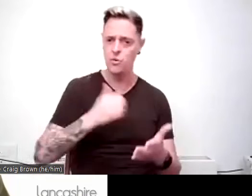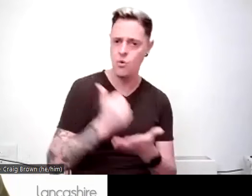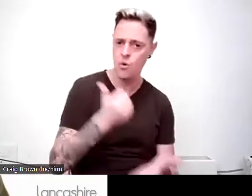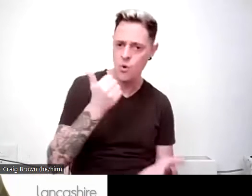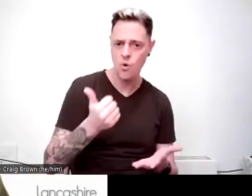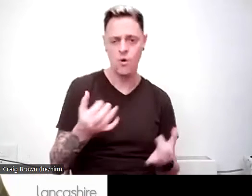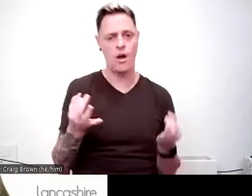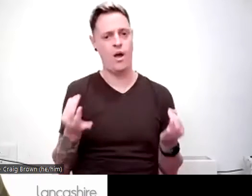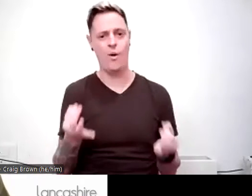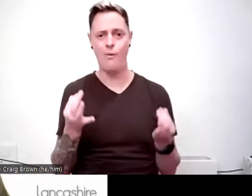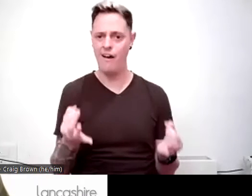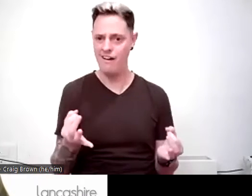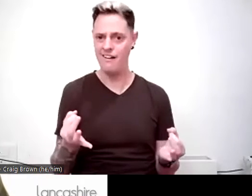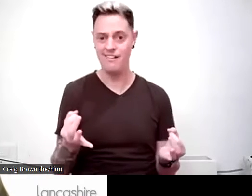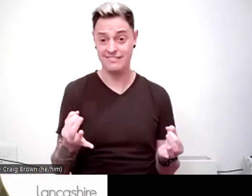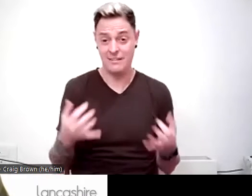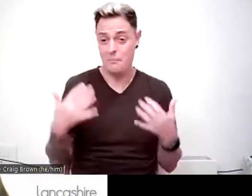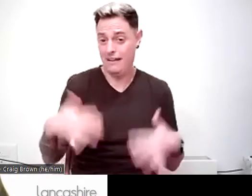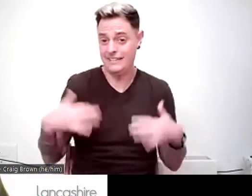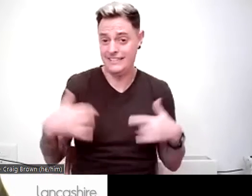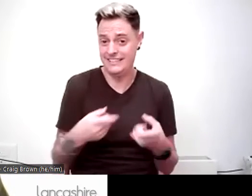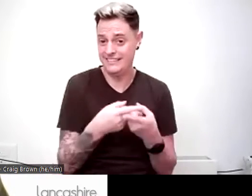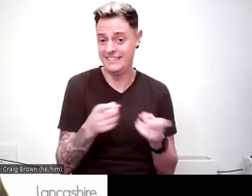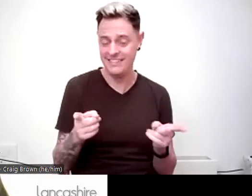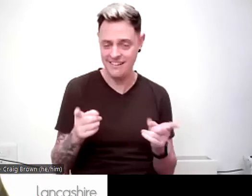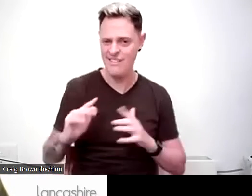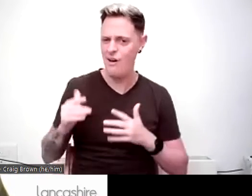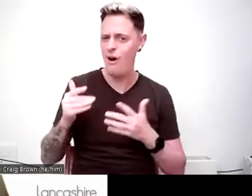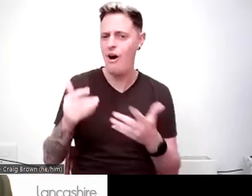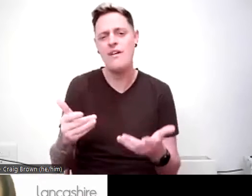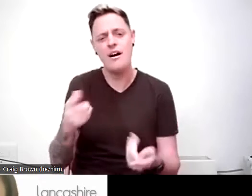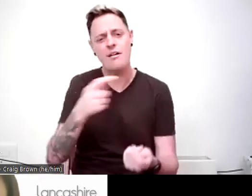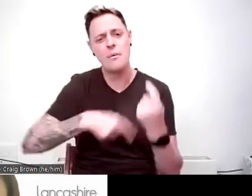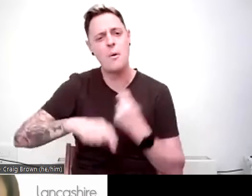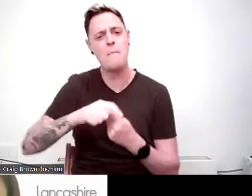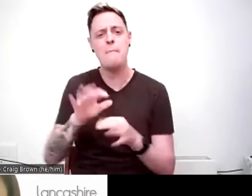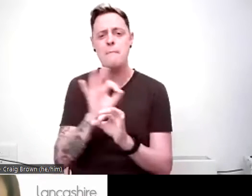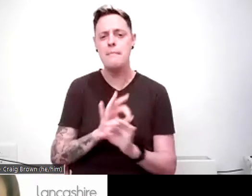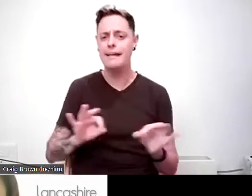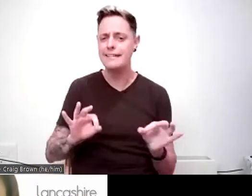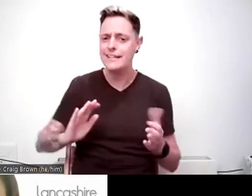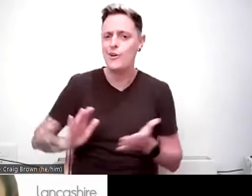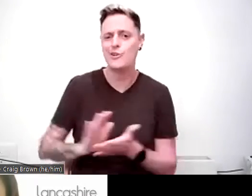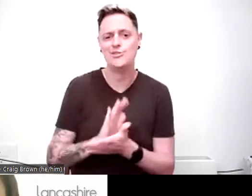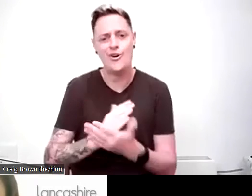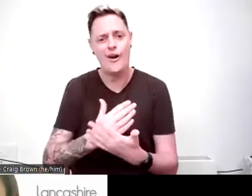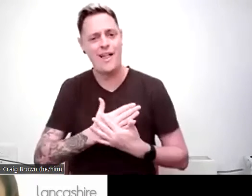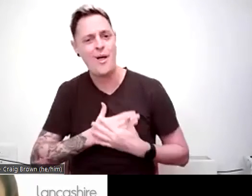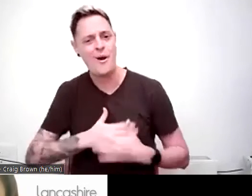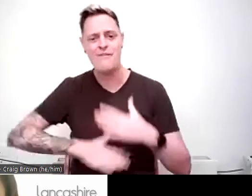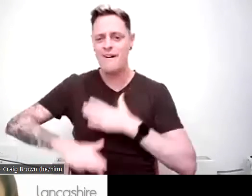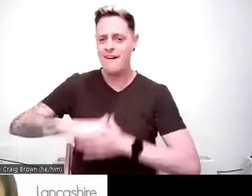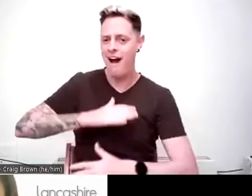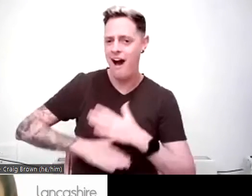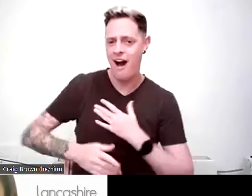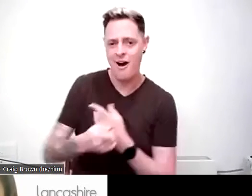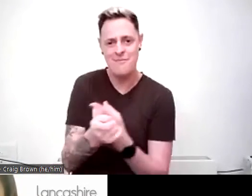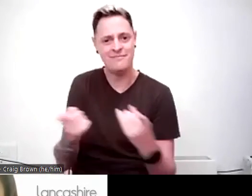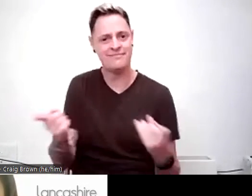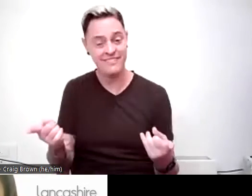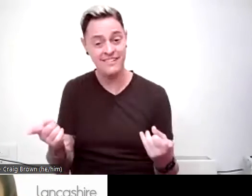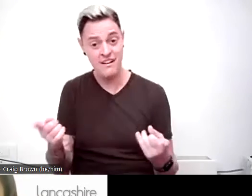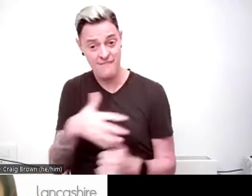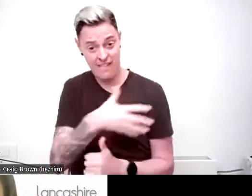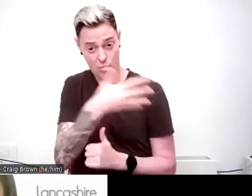they're amazing and they do offer a lot of peace, a lot of joy, a lot of love, a lot of calm that queer